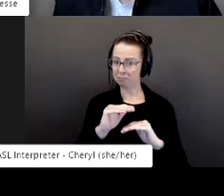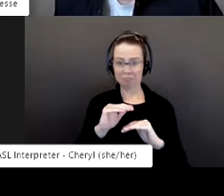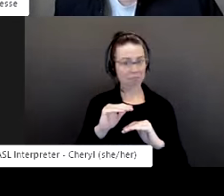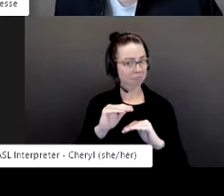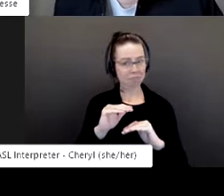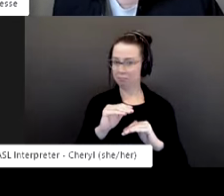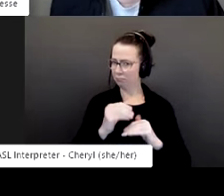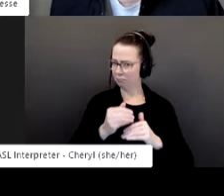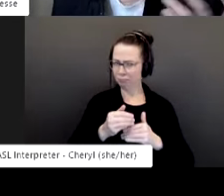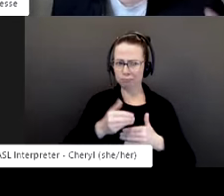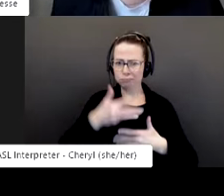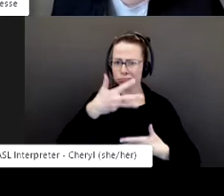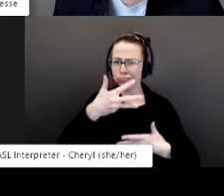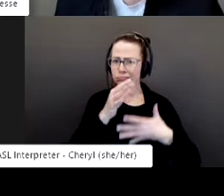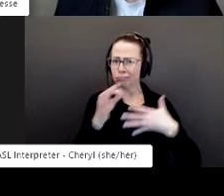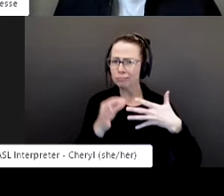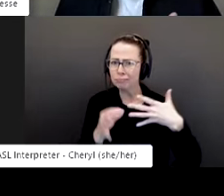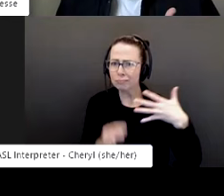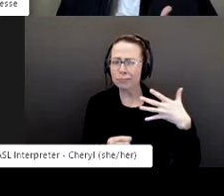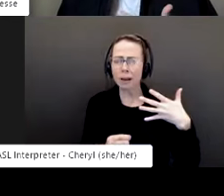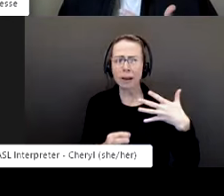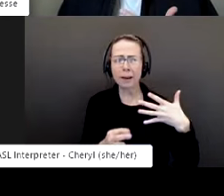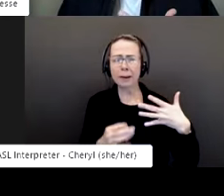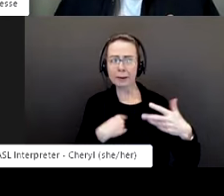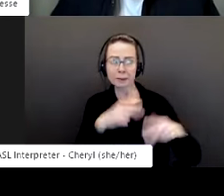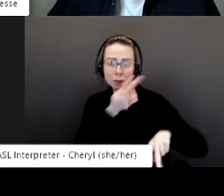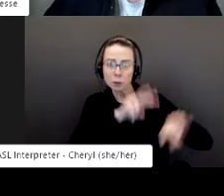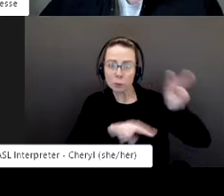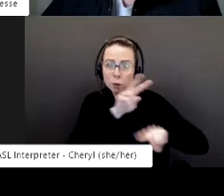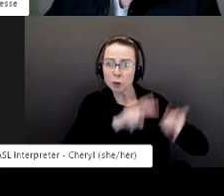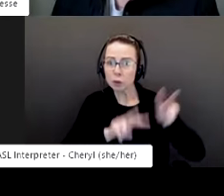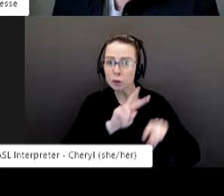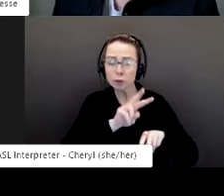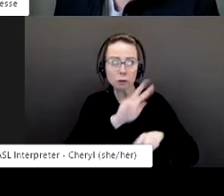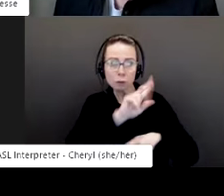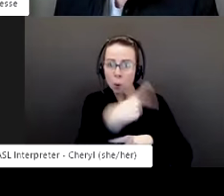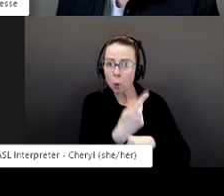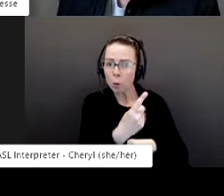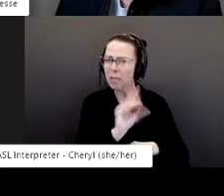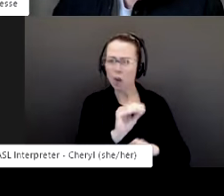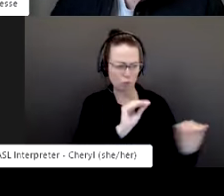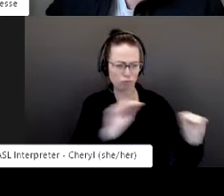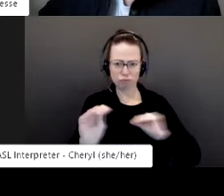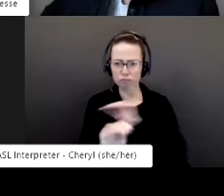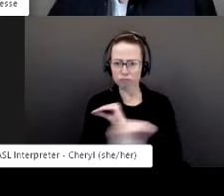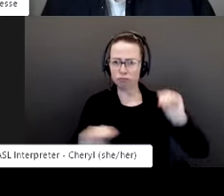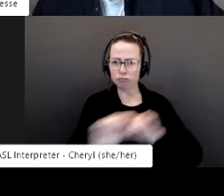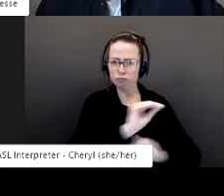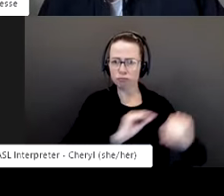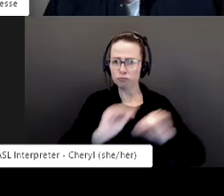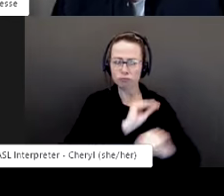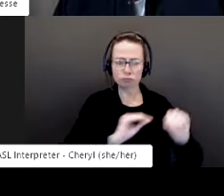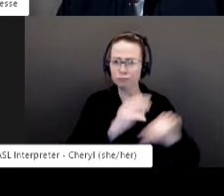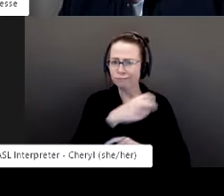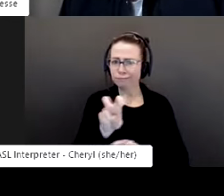way that's not just observing. I know that some of the earliest attempts to put banking information online, it